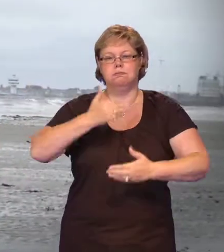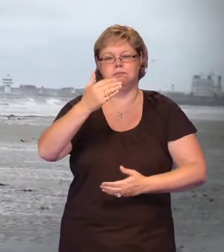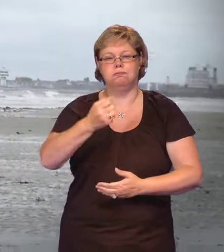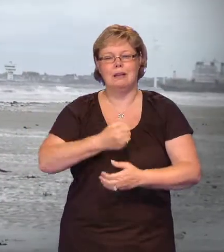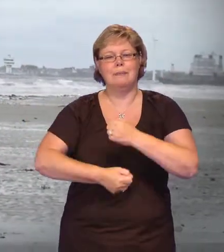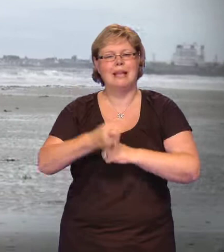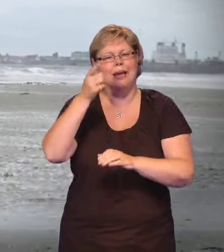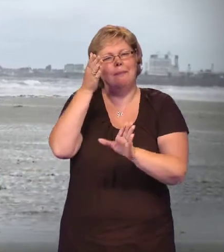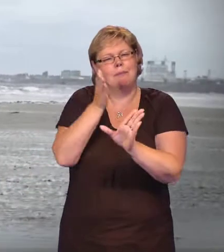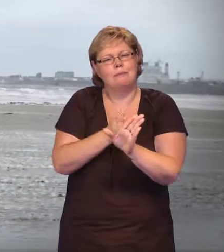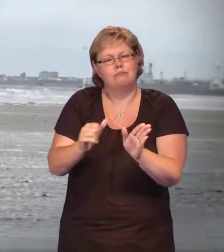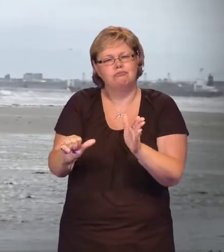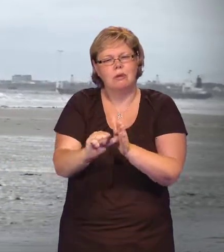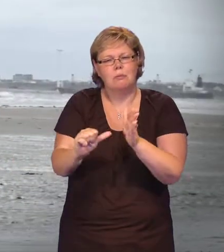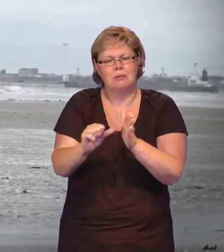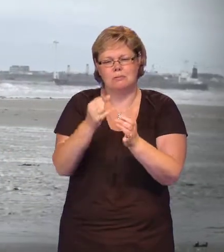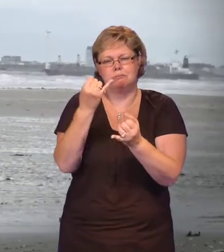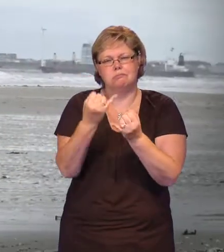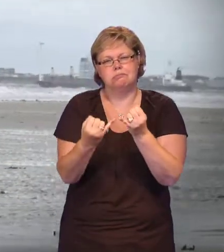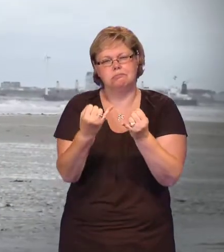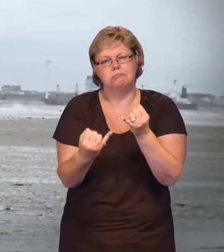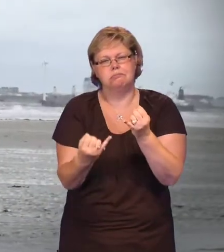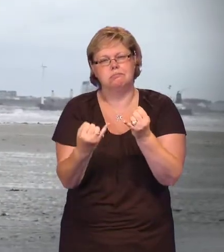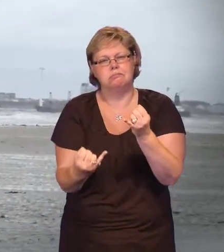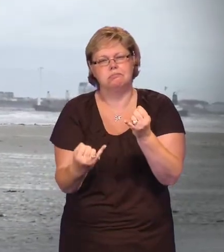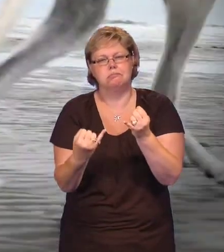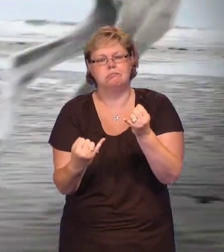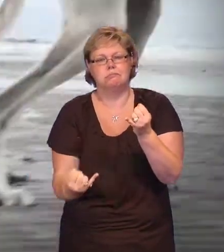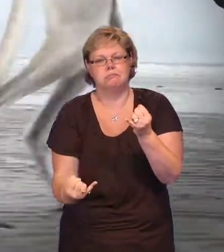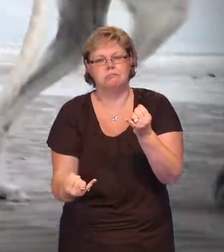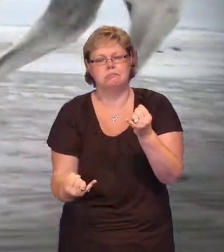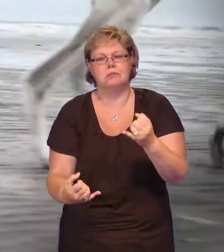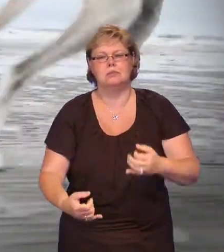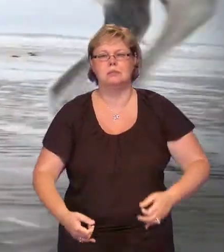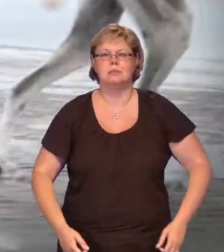psychological problems that got worse as the years went by.